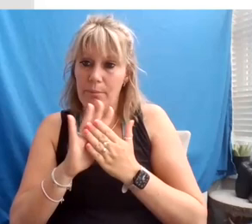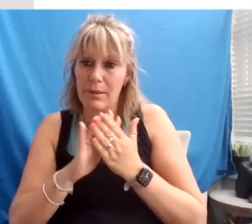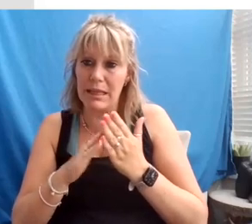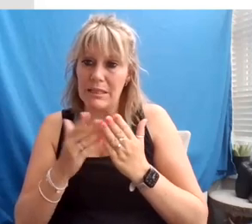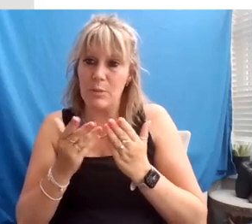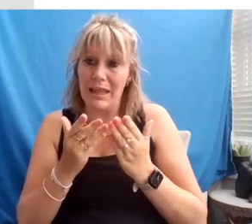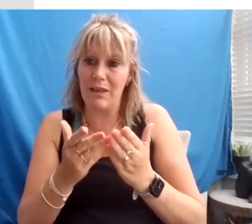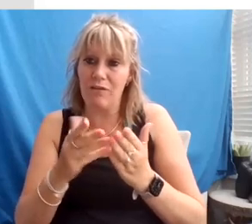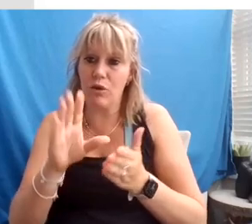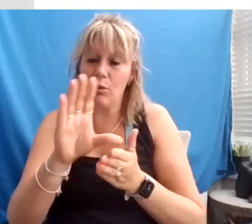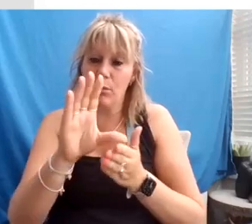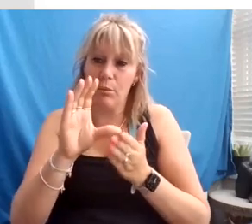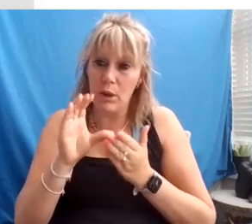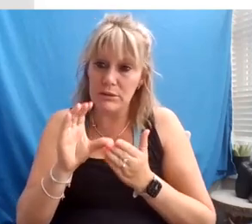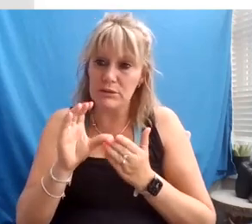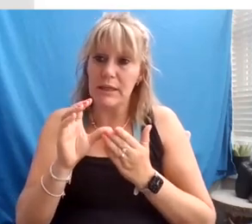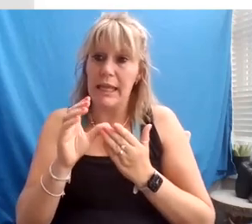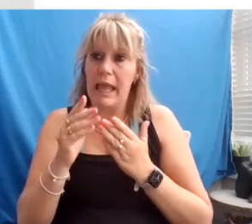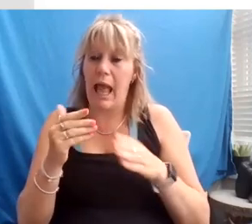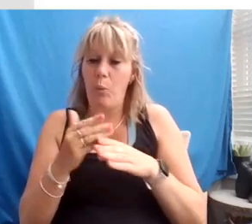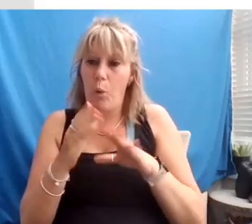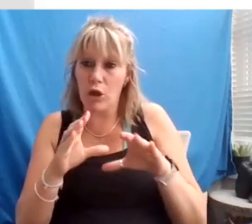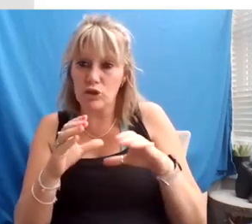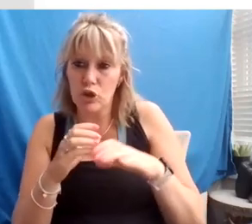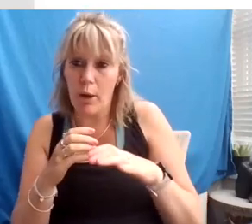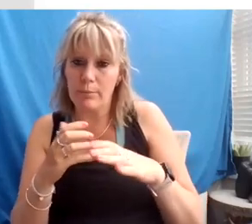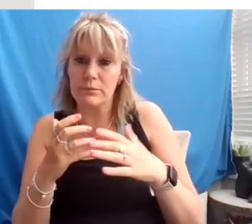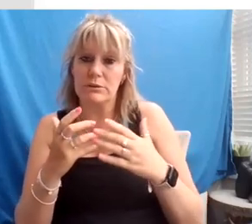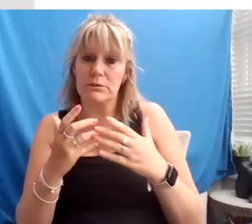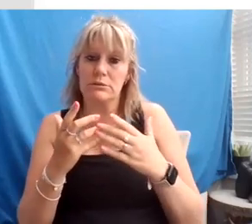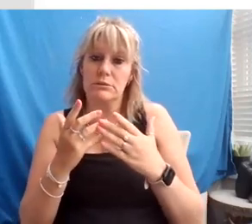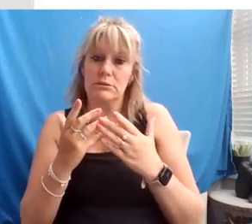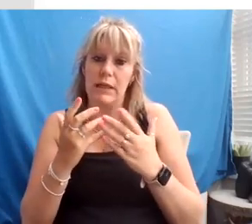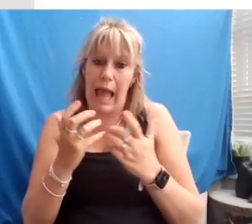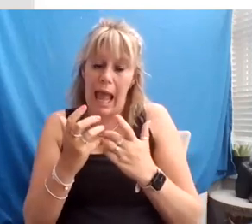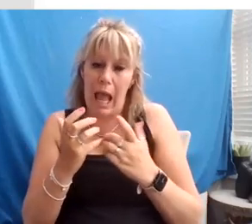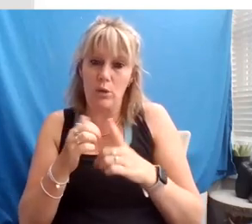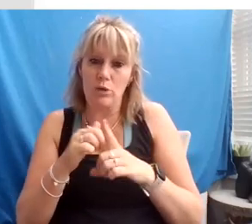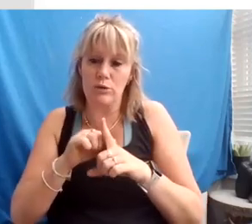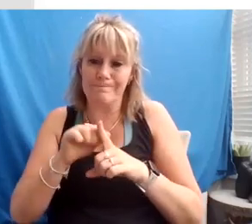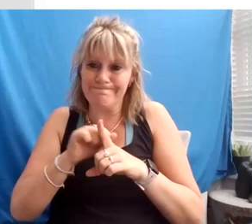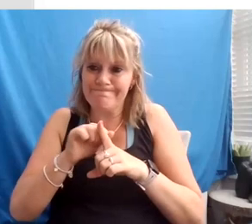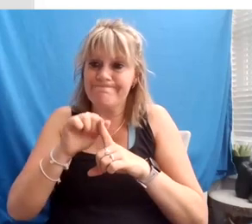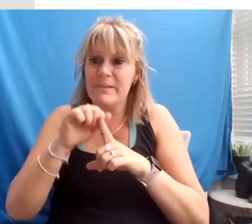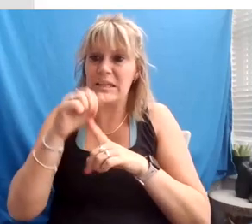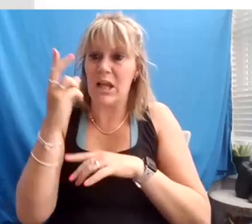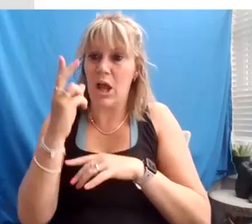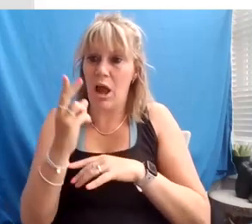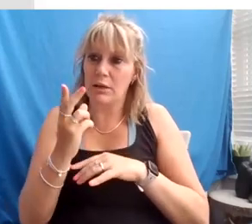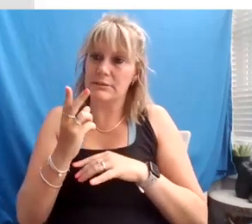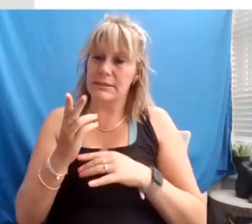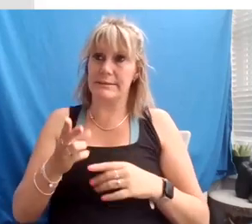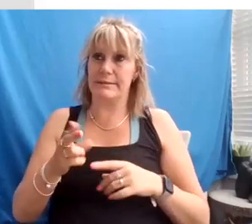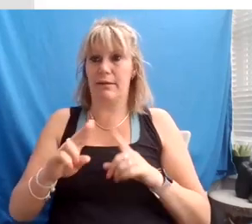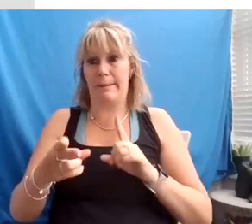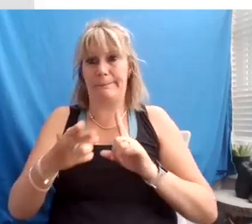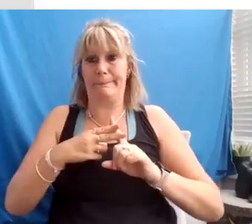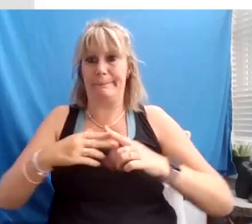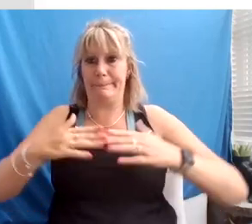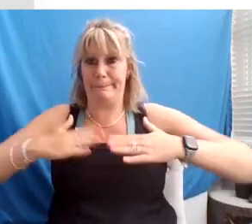we give you guys workshops on how to grow yourself as an artist and make a sustainable like business out of